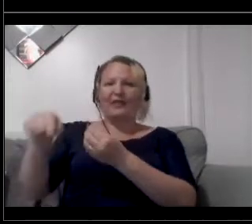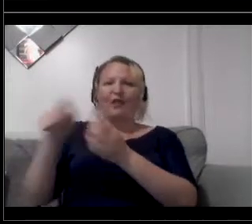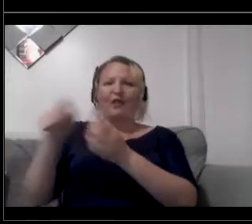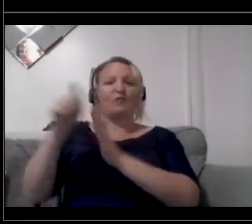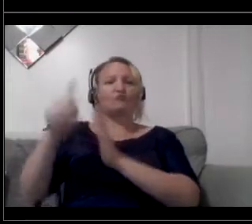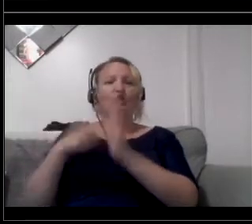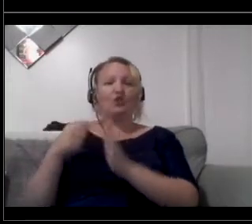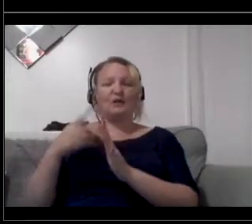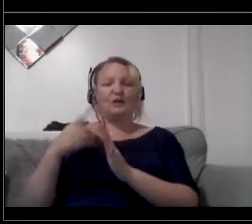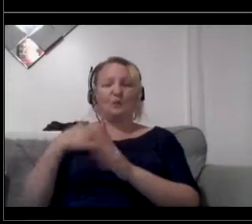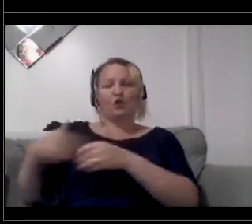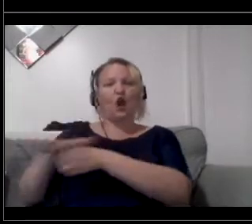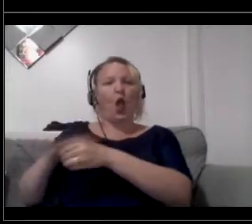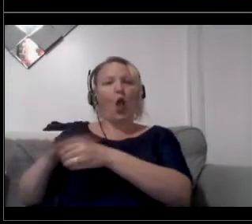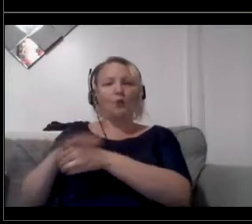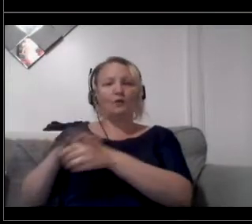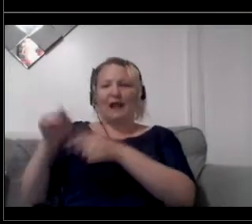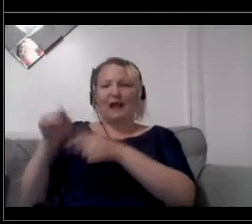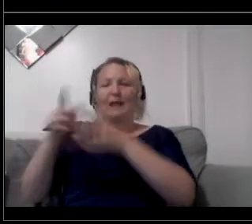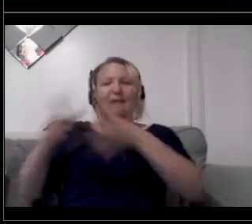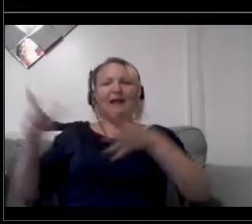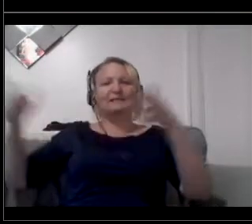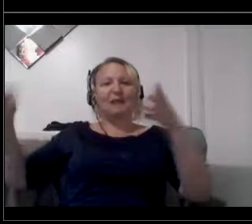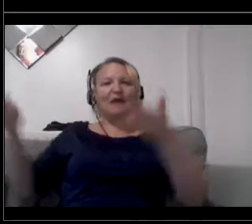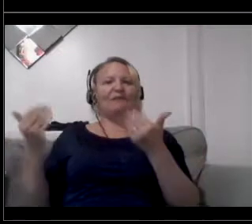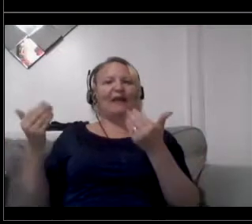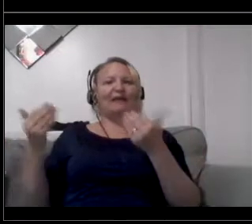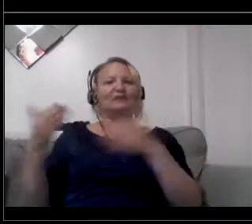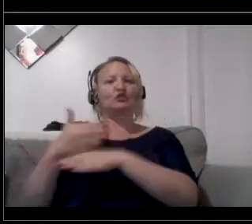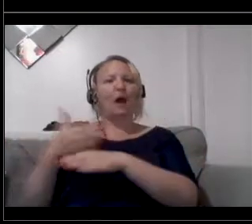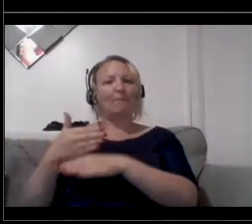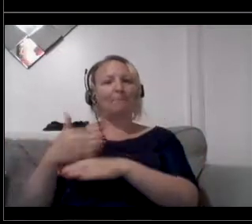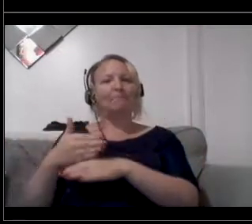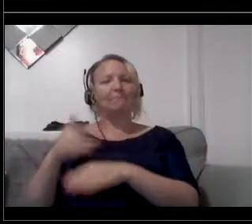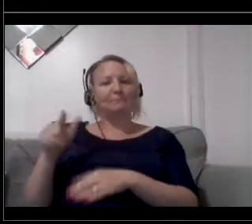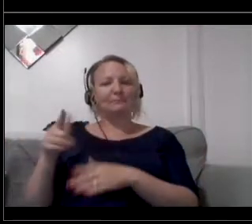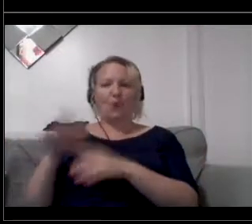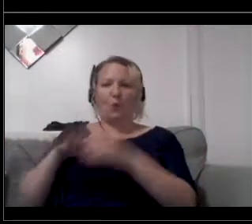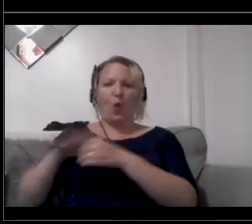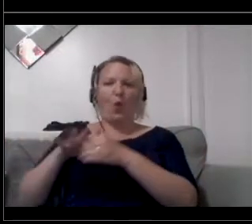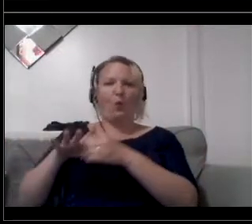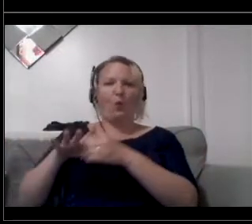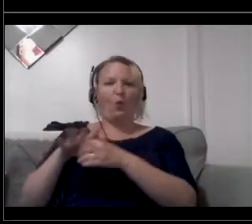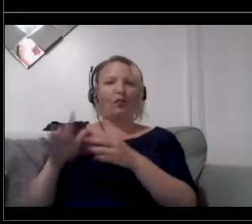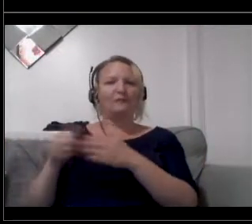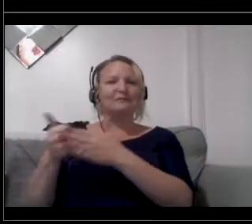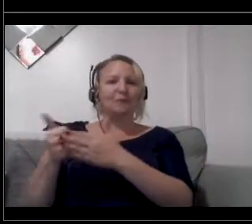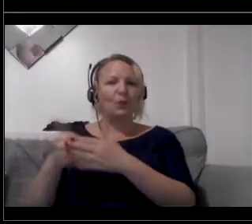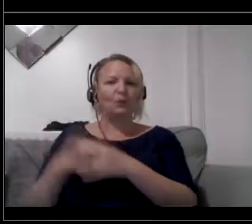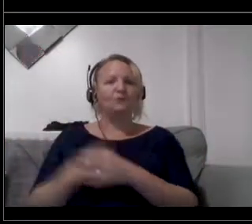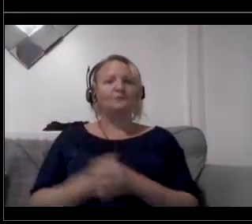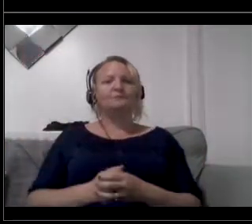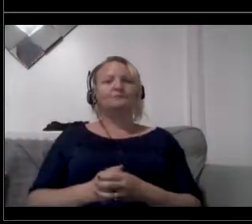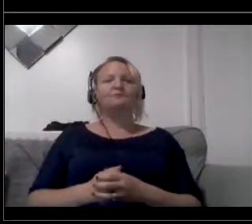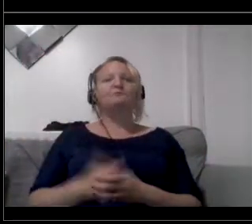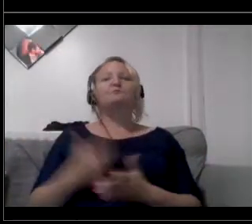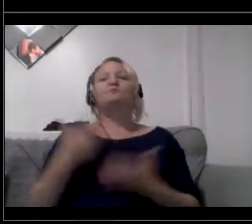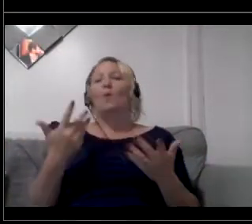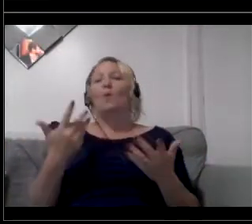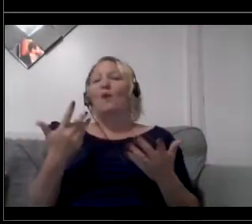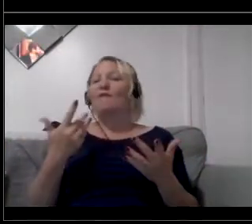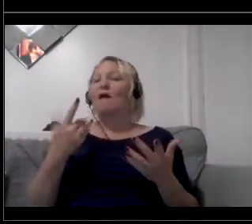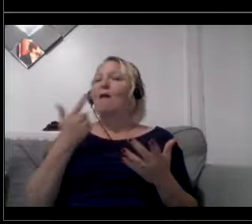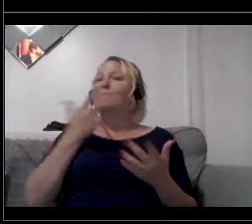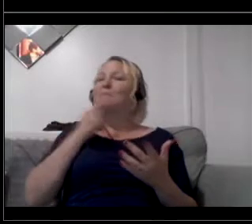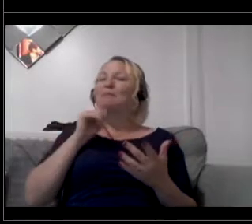really maximising the local support. However, for those staff who aren't from the local